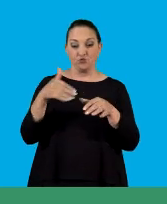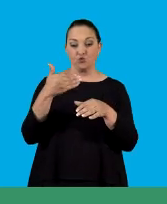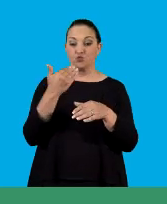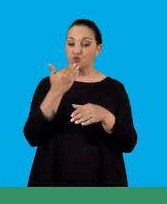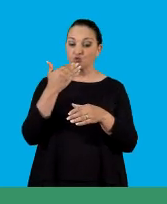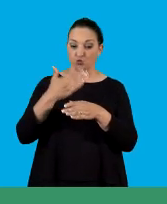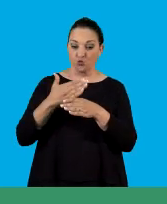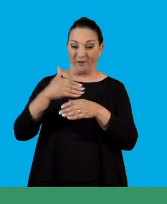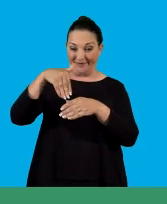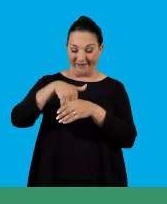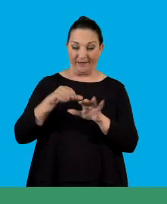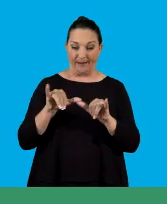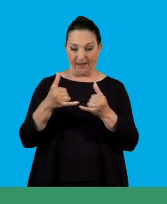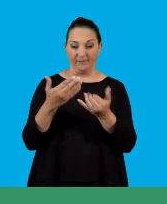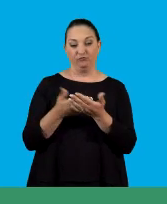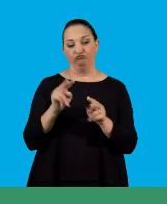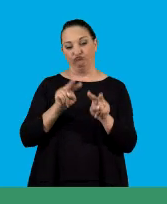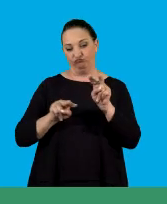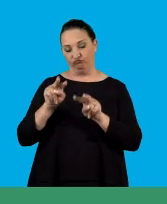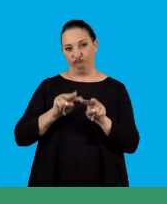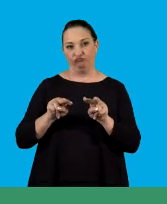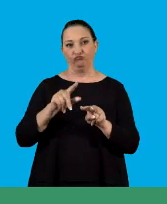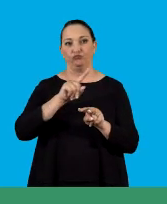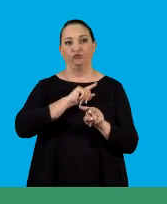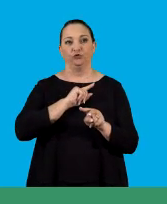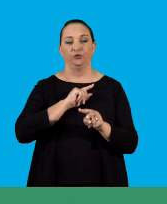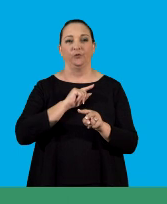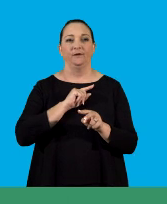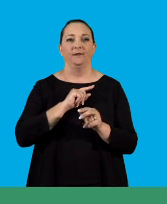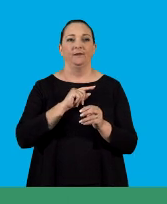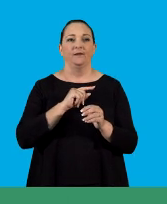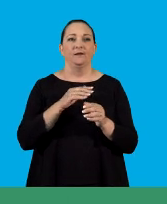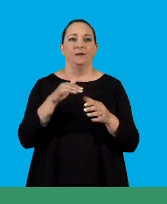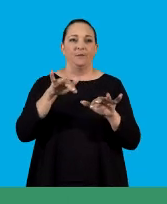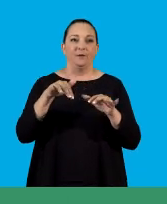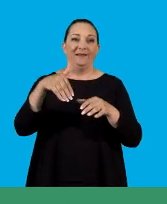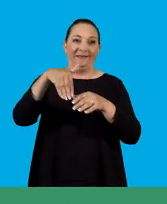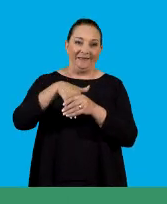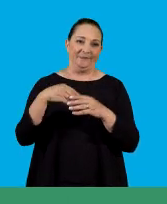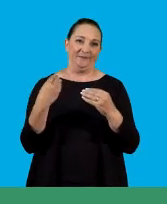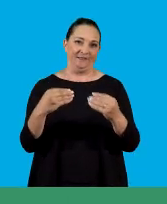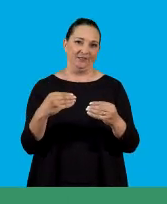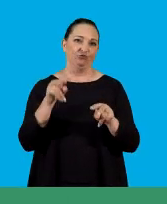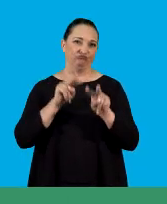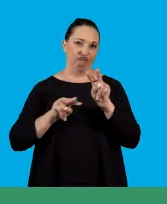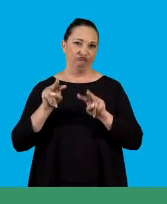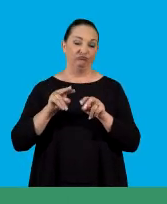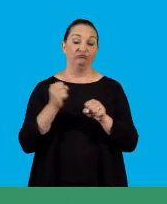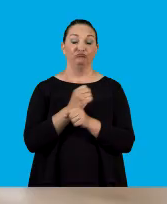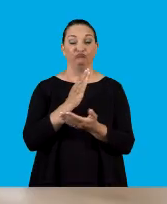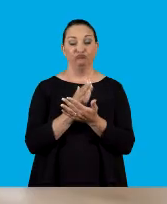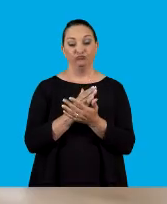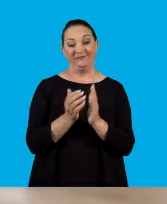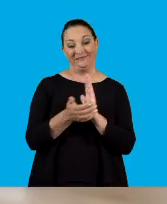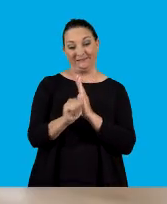employees' needs. That is human resource. So they look after the employees of the organization by making sure that they improve their skills,